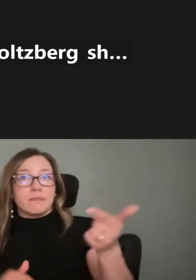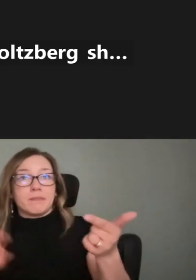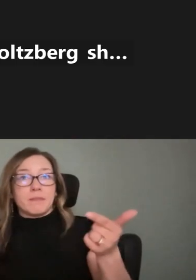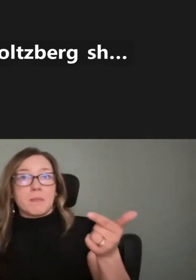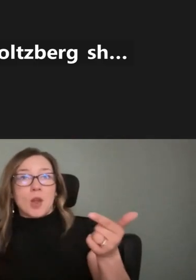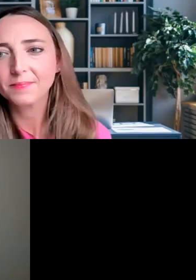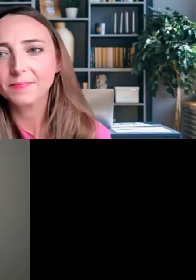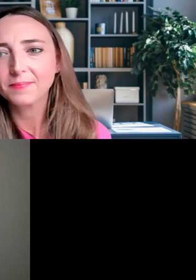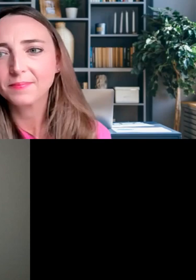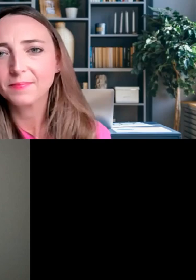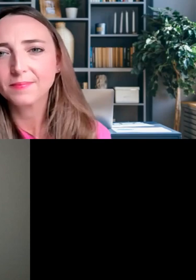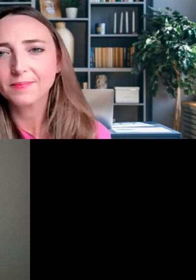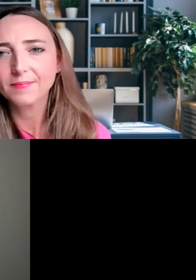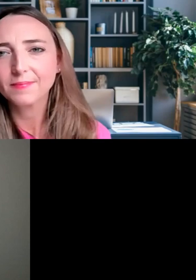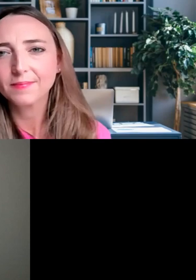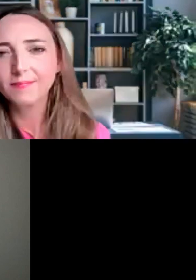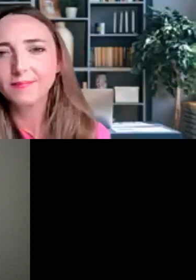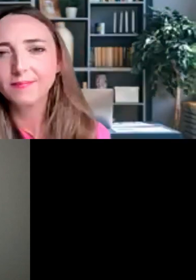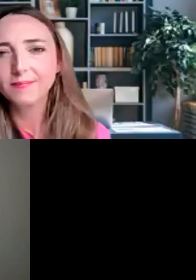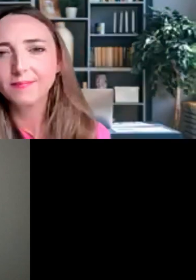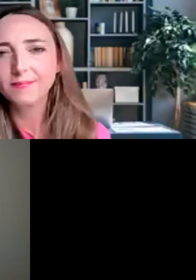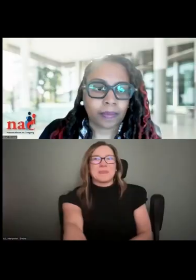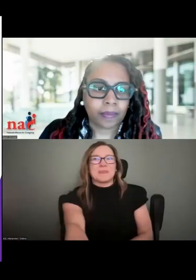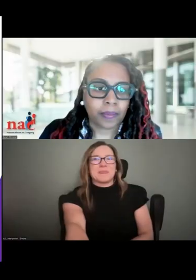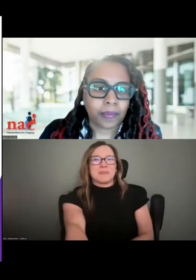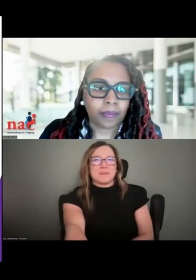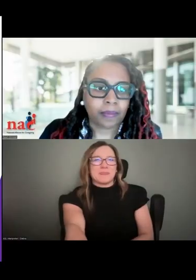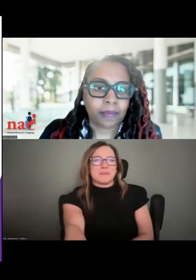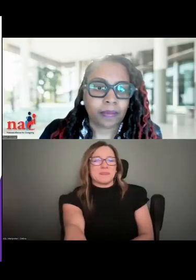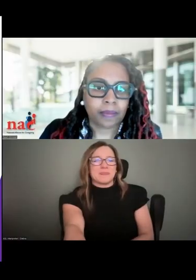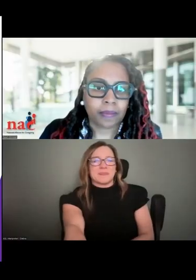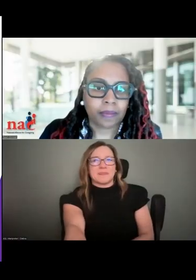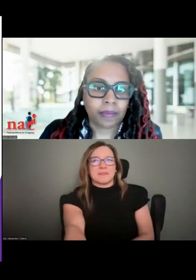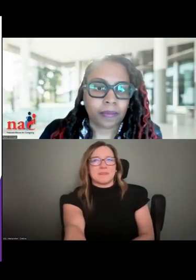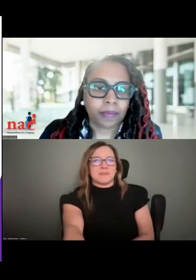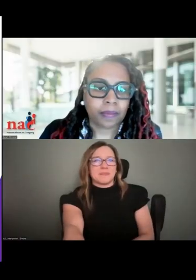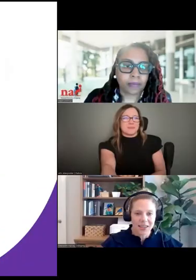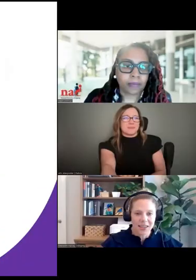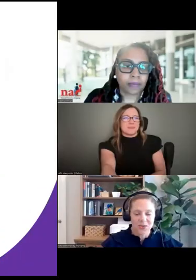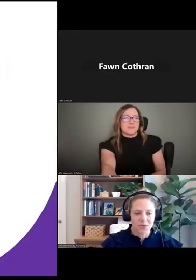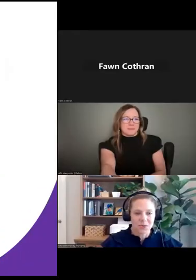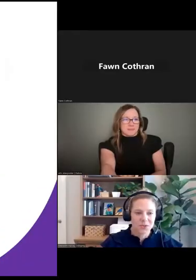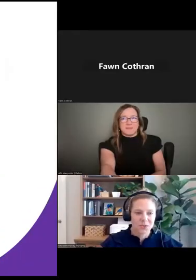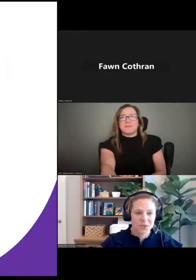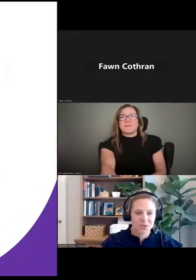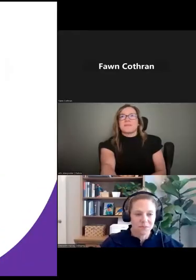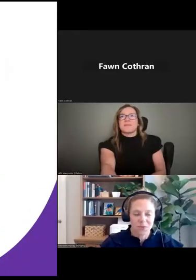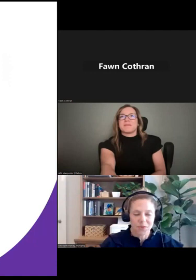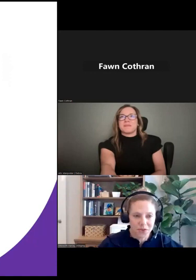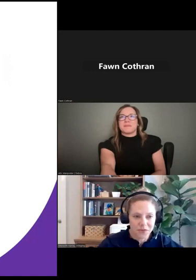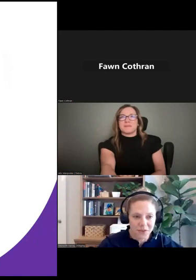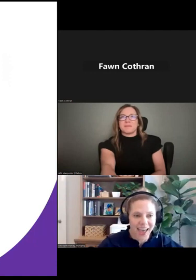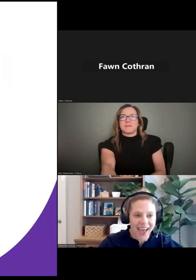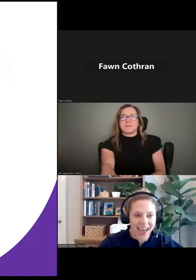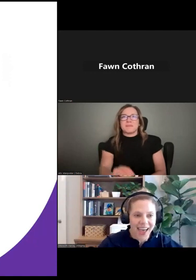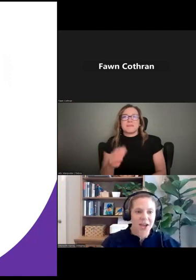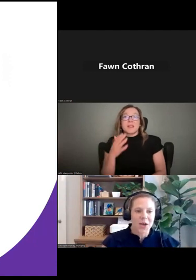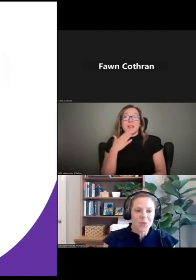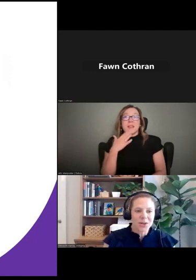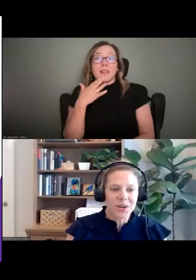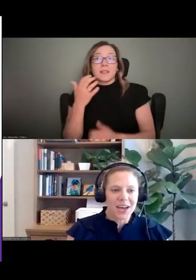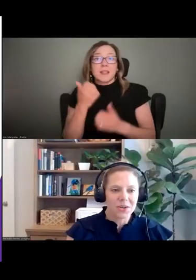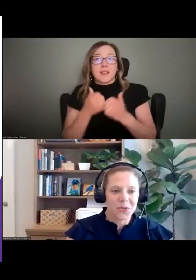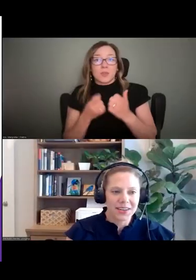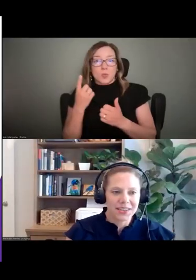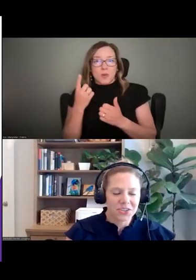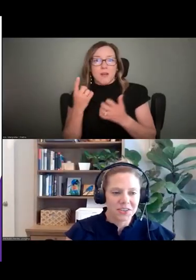Meredith. Thank you so much. Super. That was fantastic. Thank you to all of you for that.